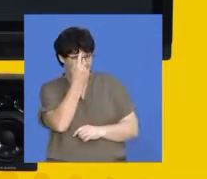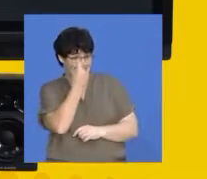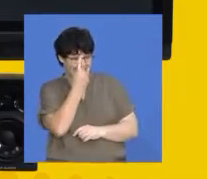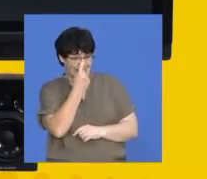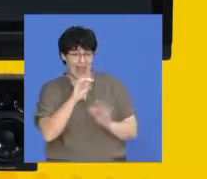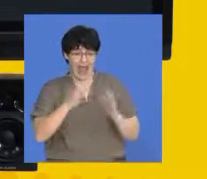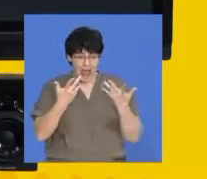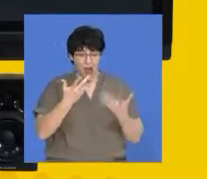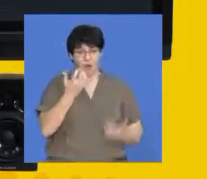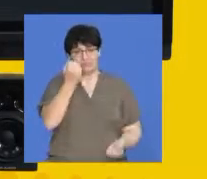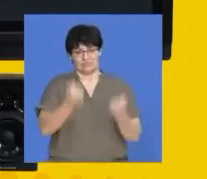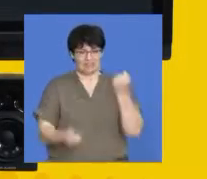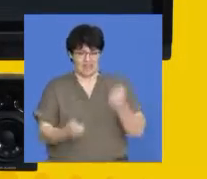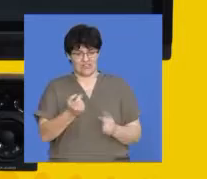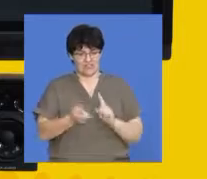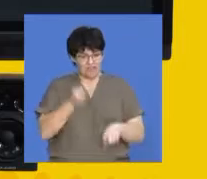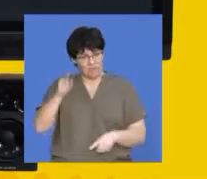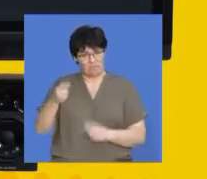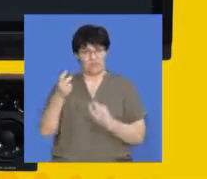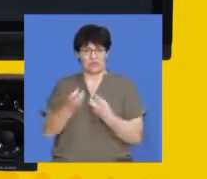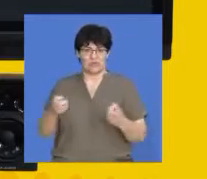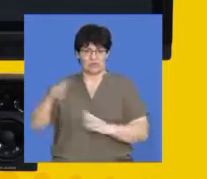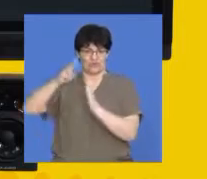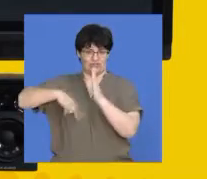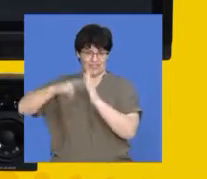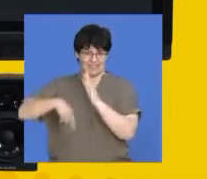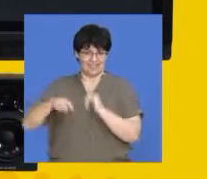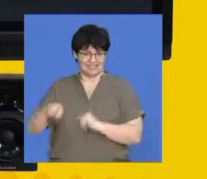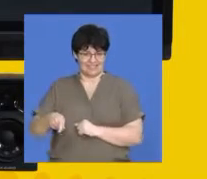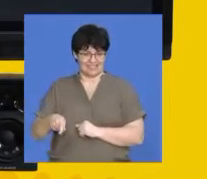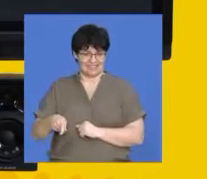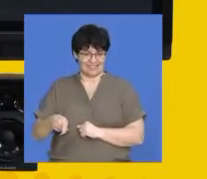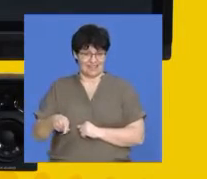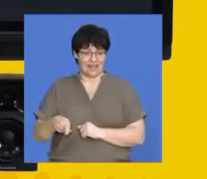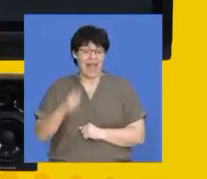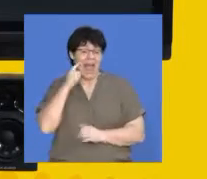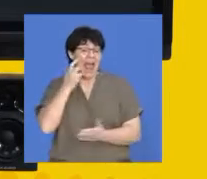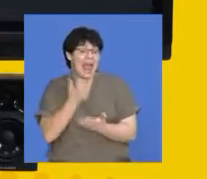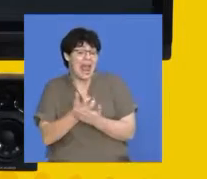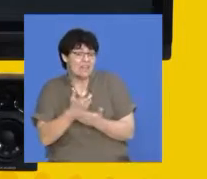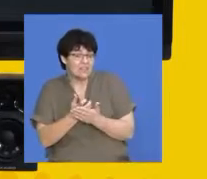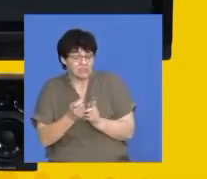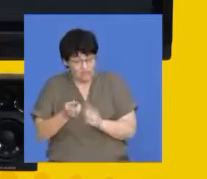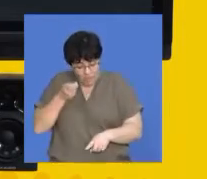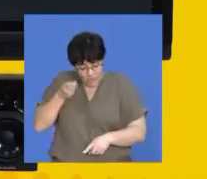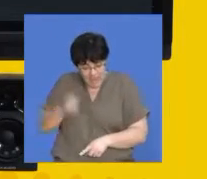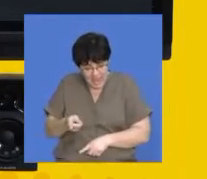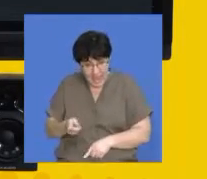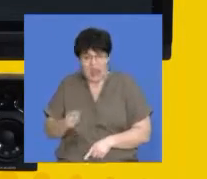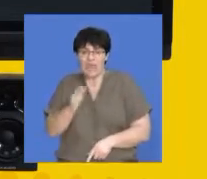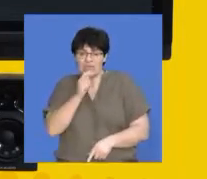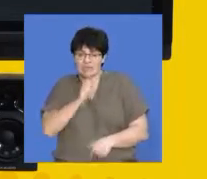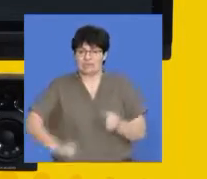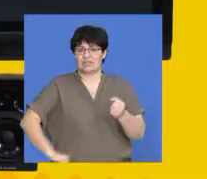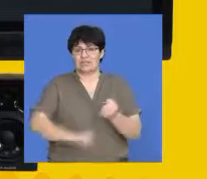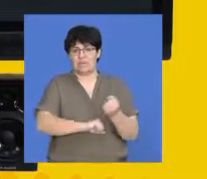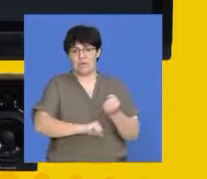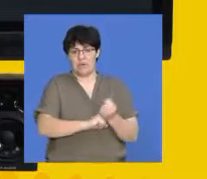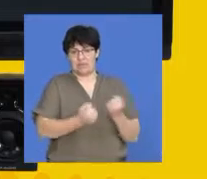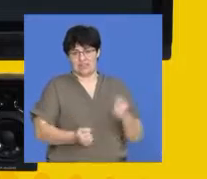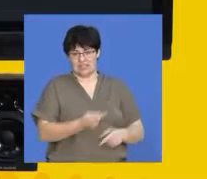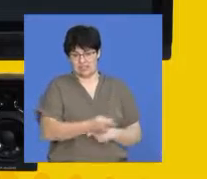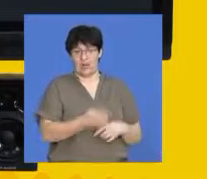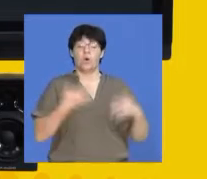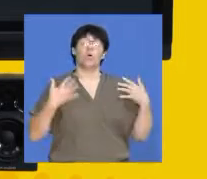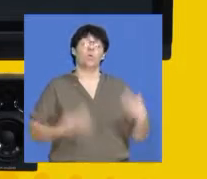make judgments from reading sources and using evidence from the source to support that judgment. That